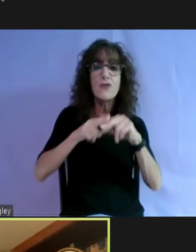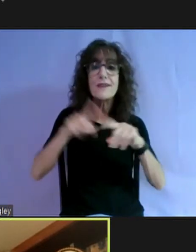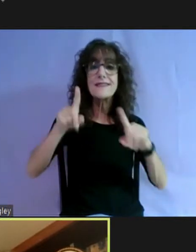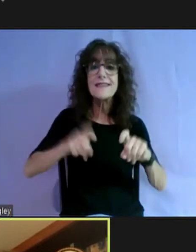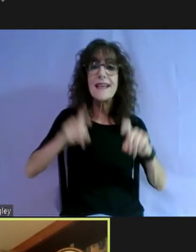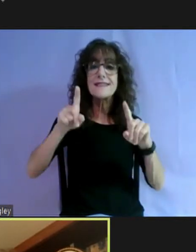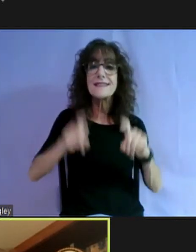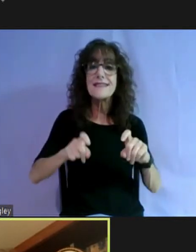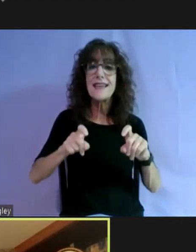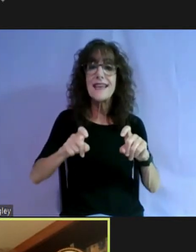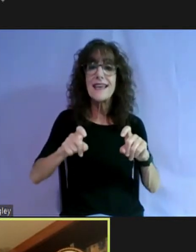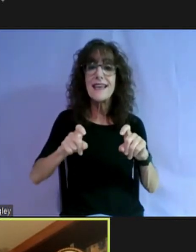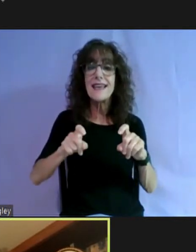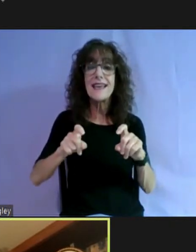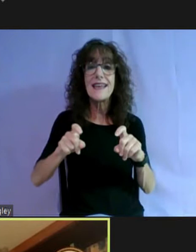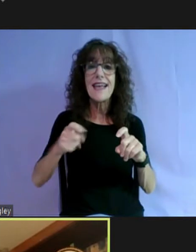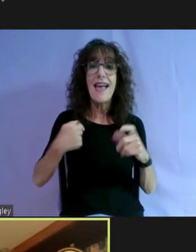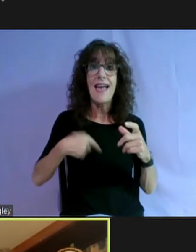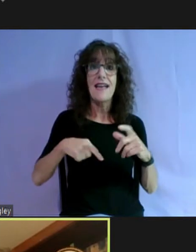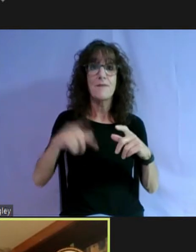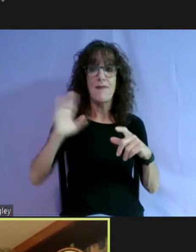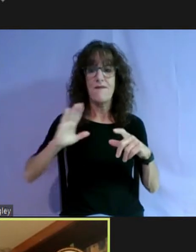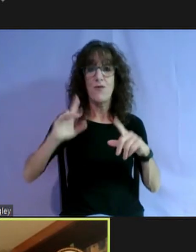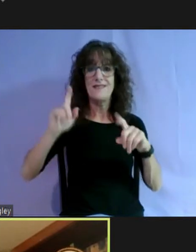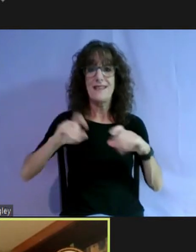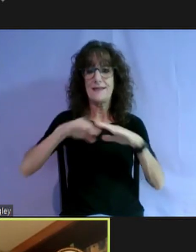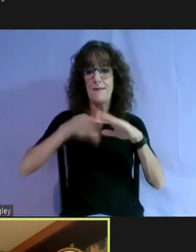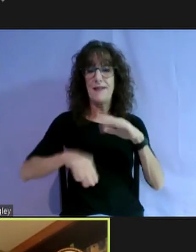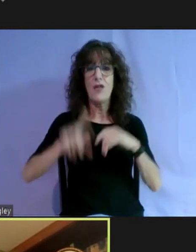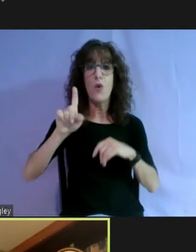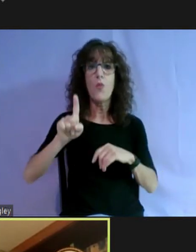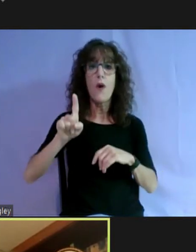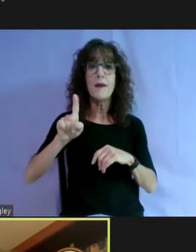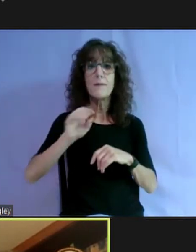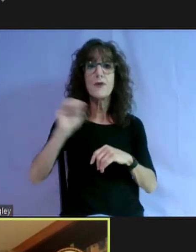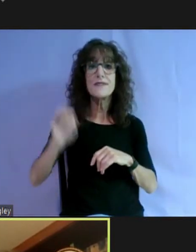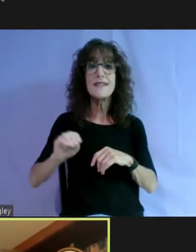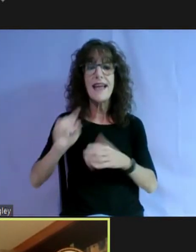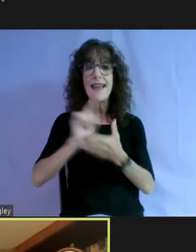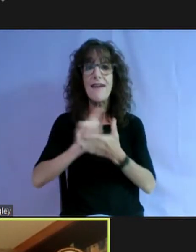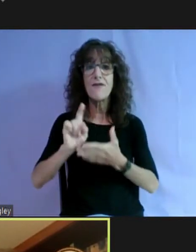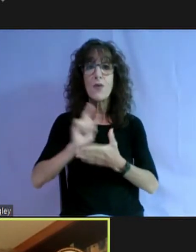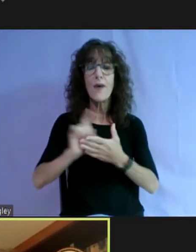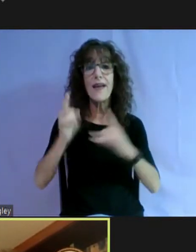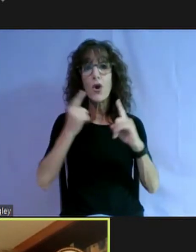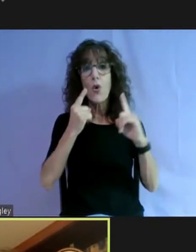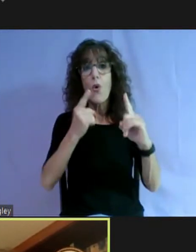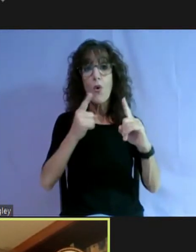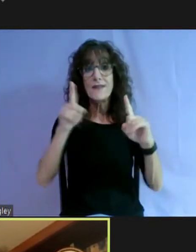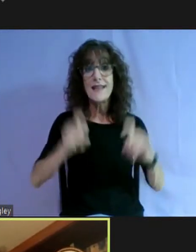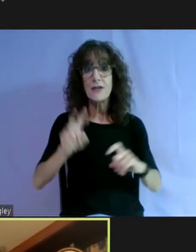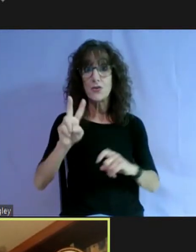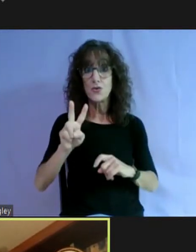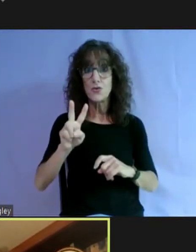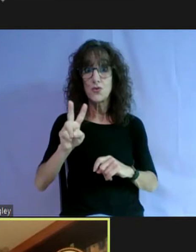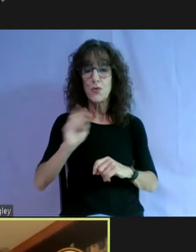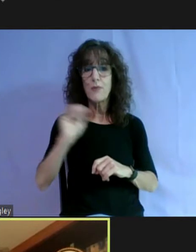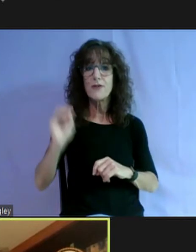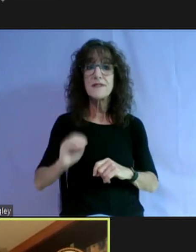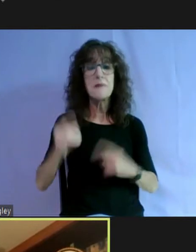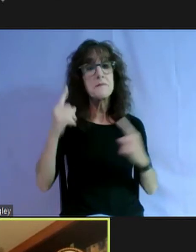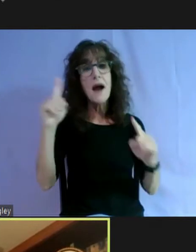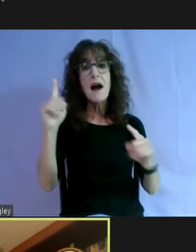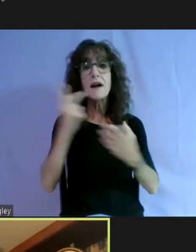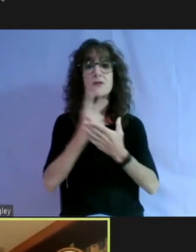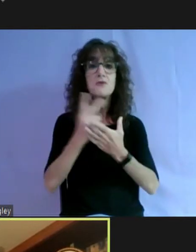they said we were testing less than 1% of our population a week, the goal was set to test 2% and managed to get there within 2 or 3